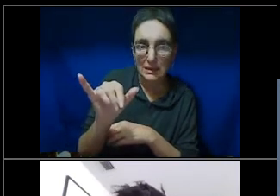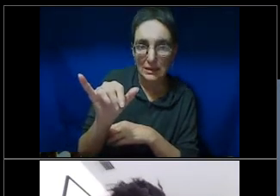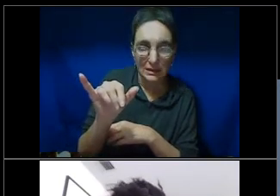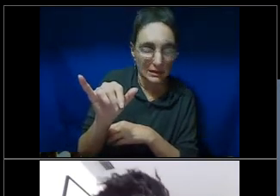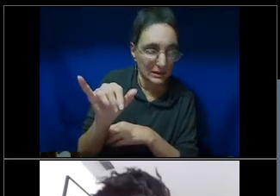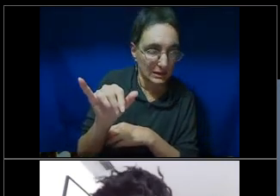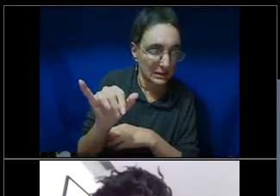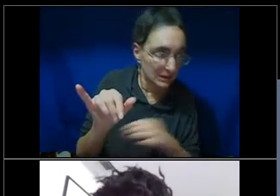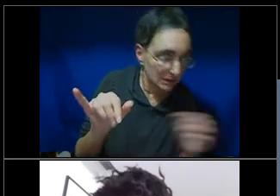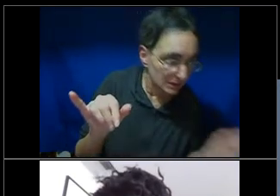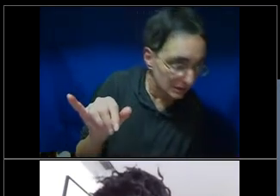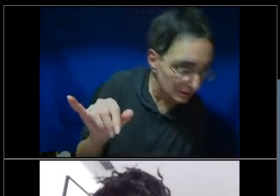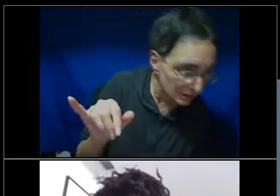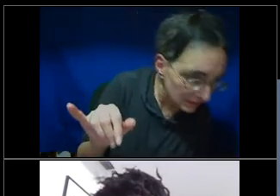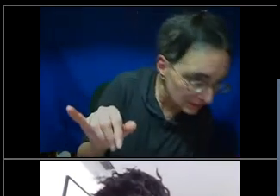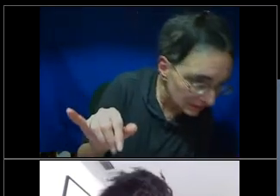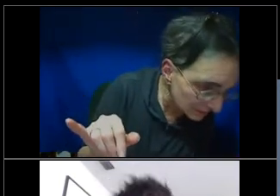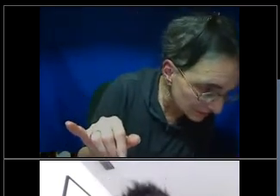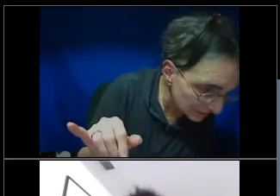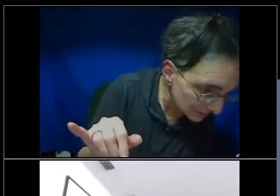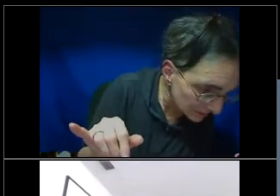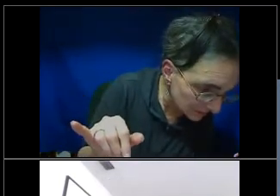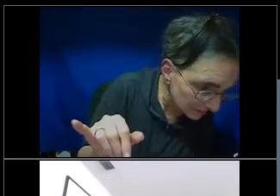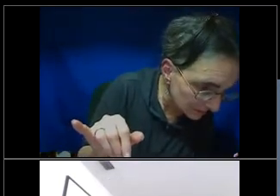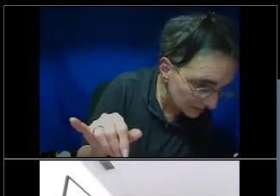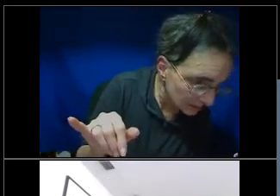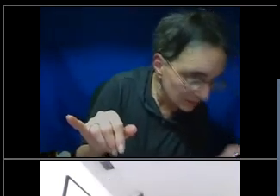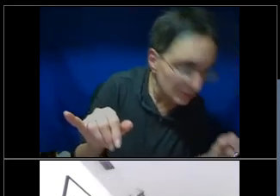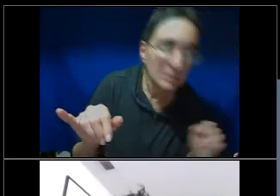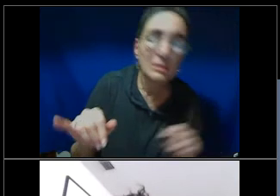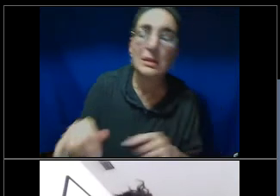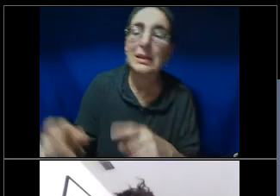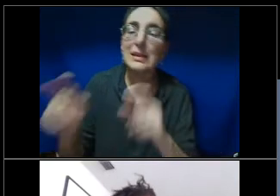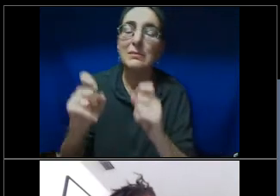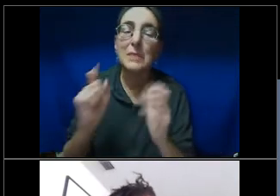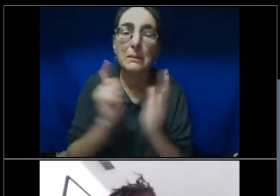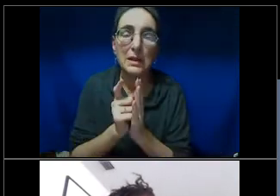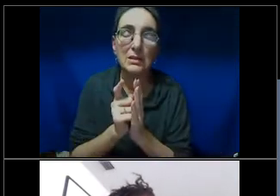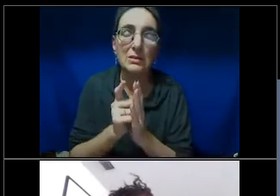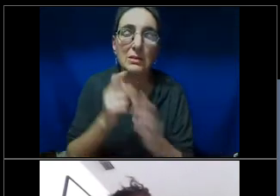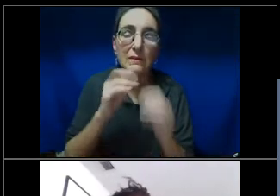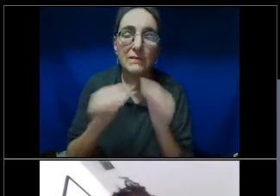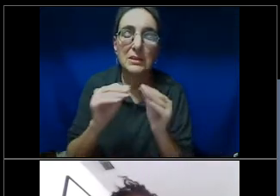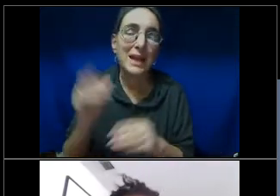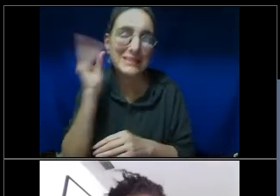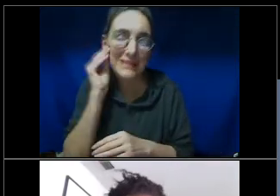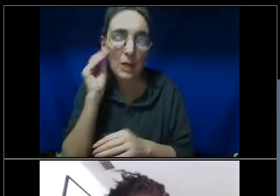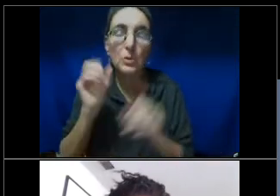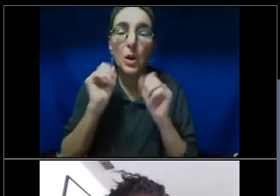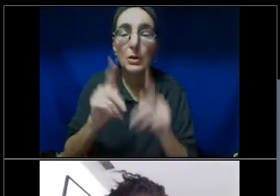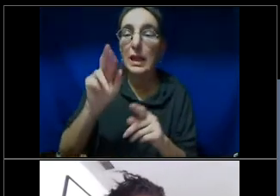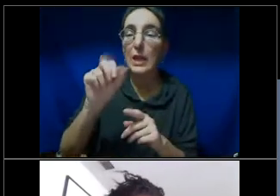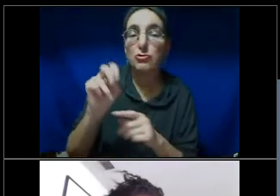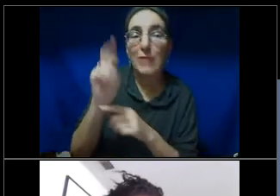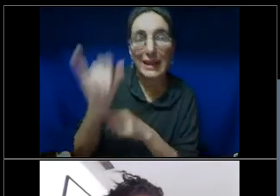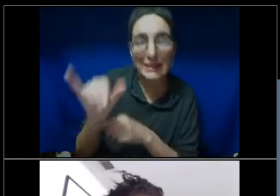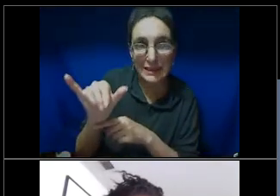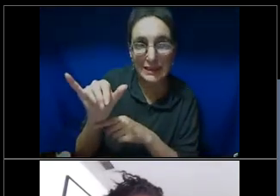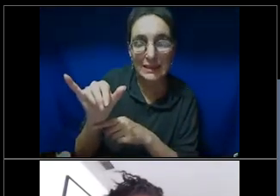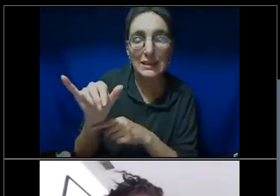going next. Hold on, give me a second, guys. There we go. All right. So Randy, you've sat on